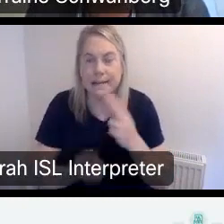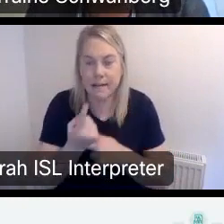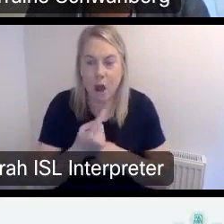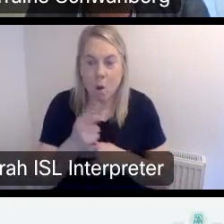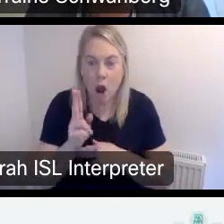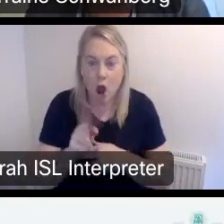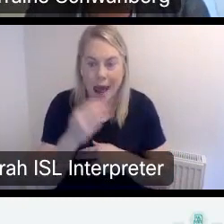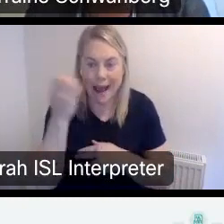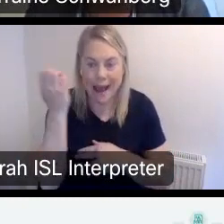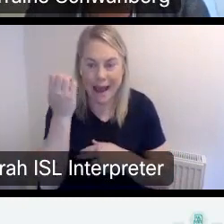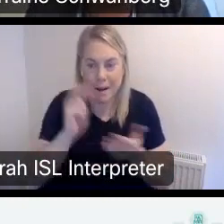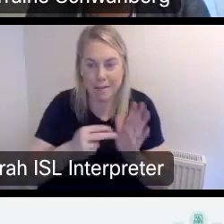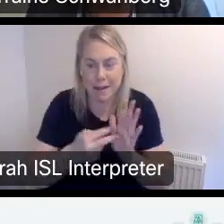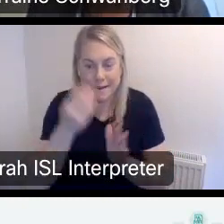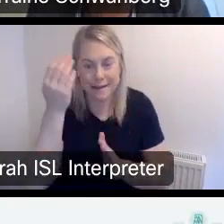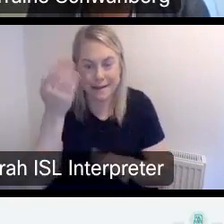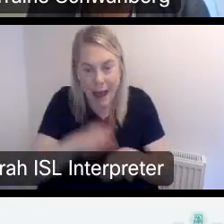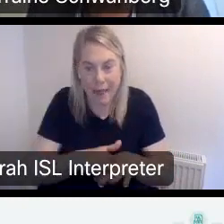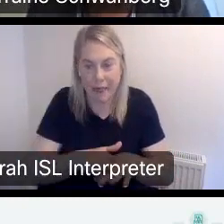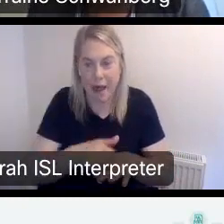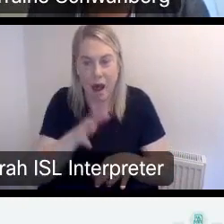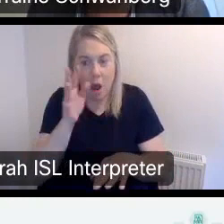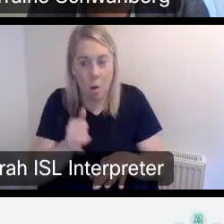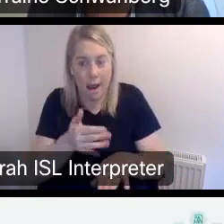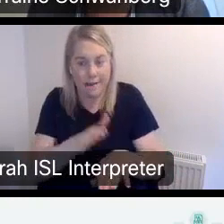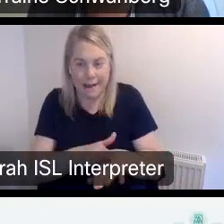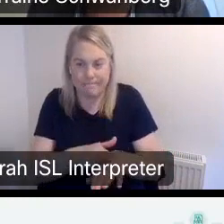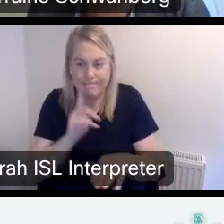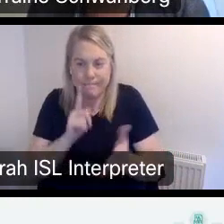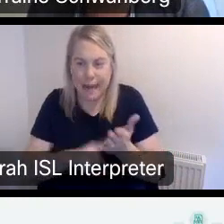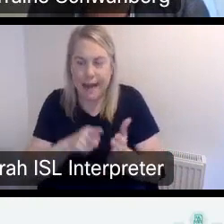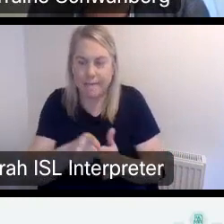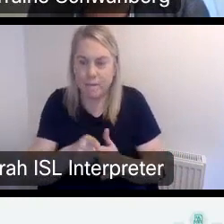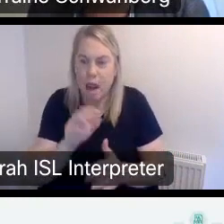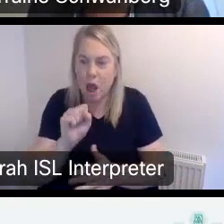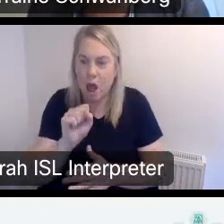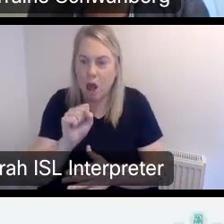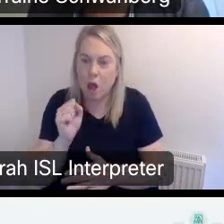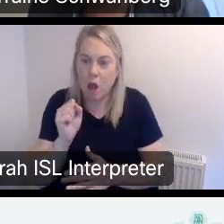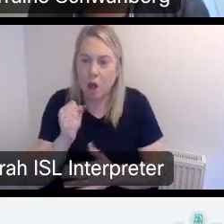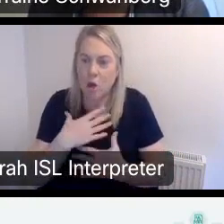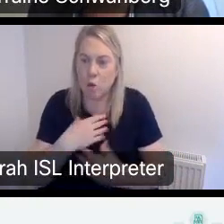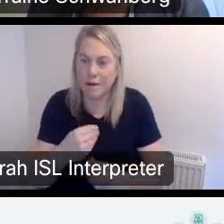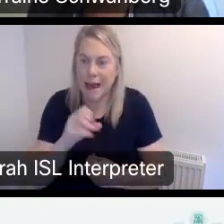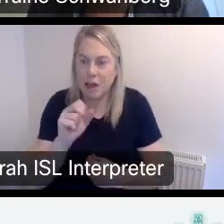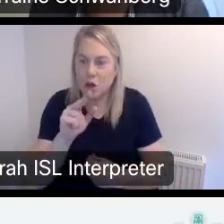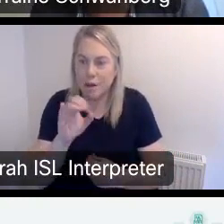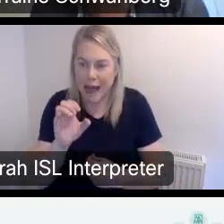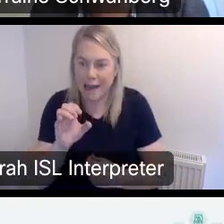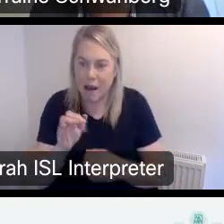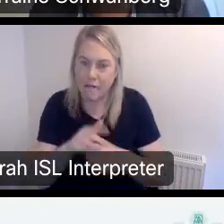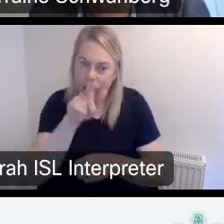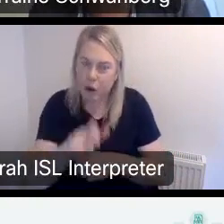unintended death, where the cause is believed to be the suicide of a patient while being cared for in or at a place